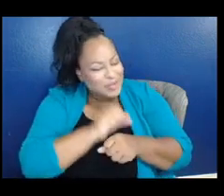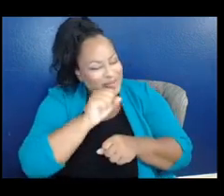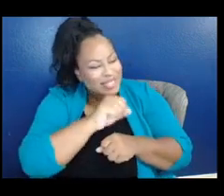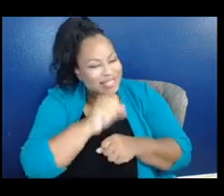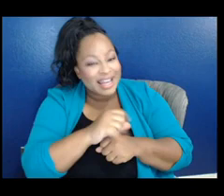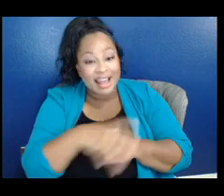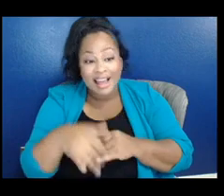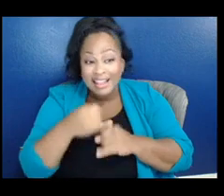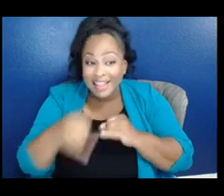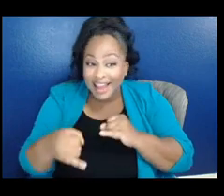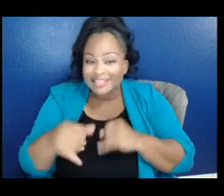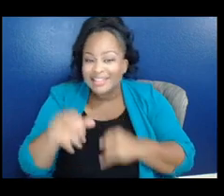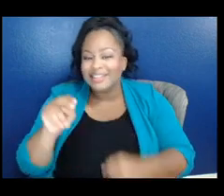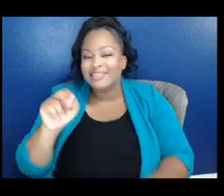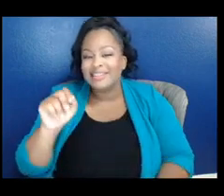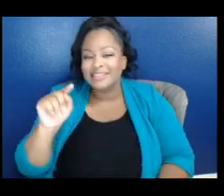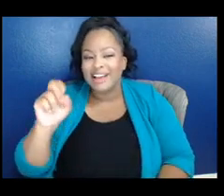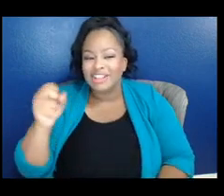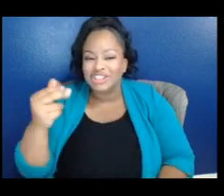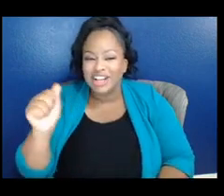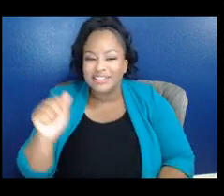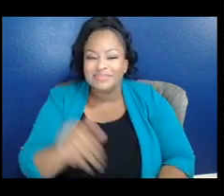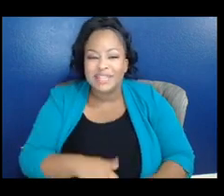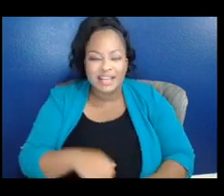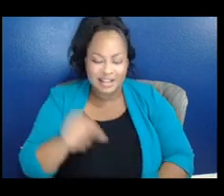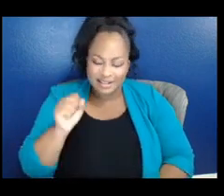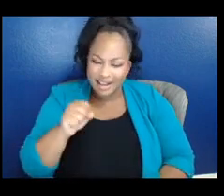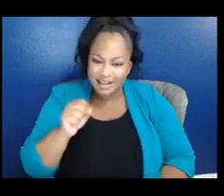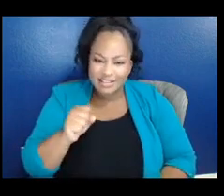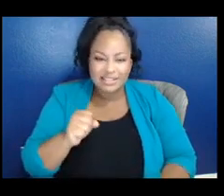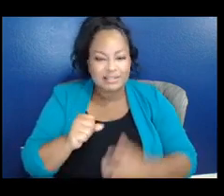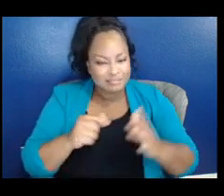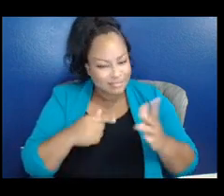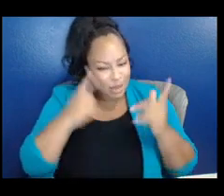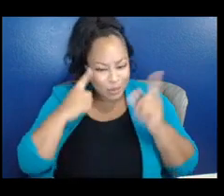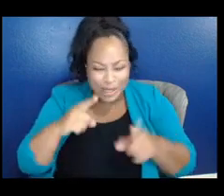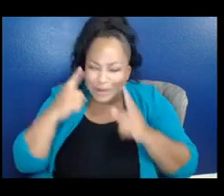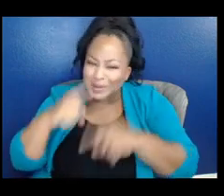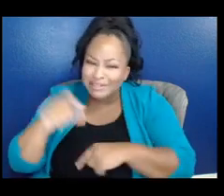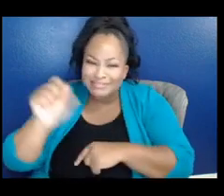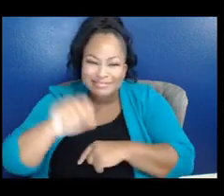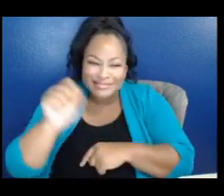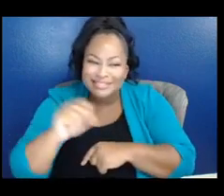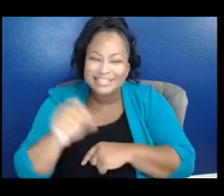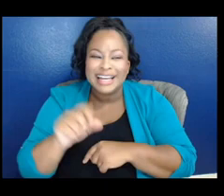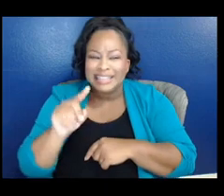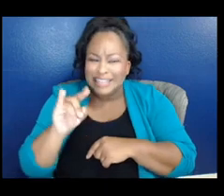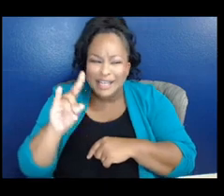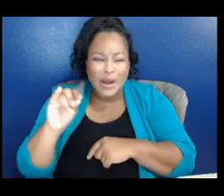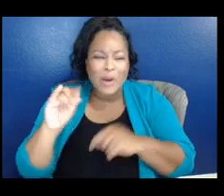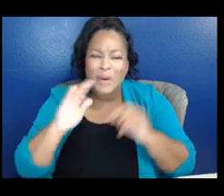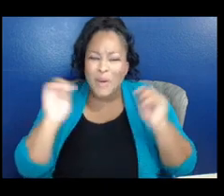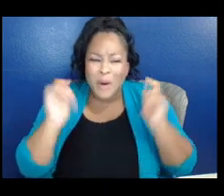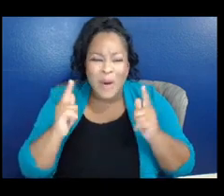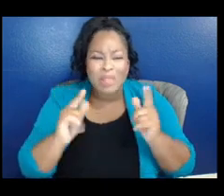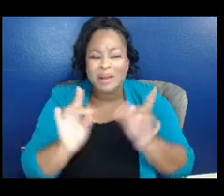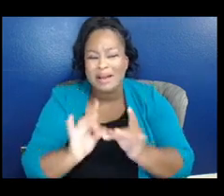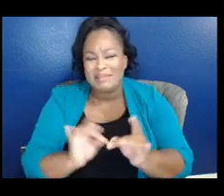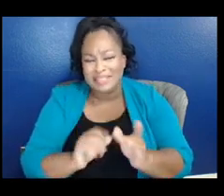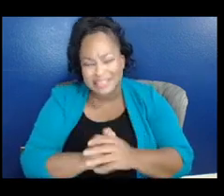Absolutely. And last but not least, Natasha. Yes, ditto on all three